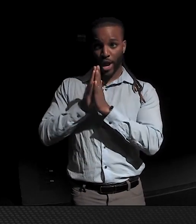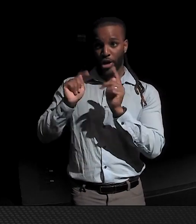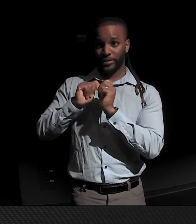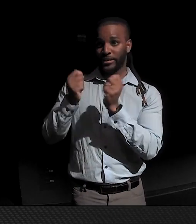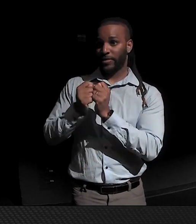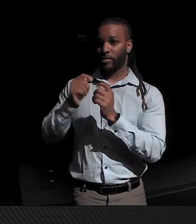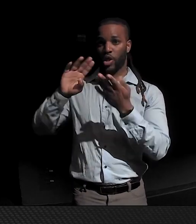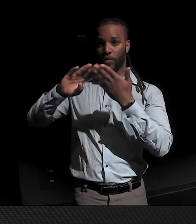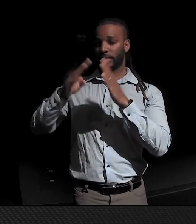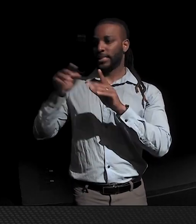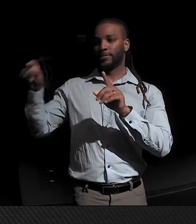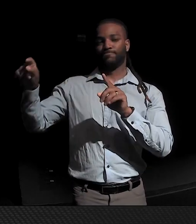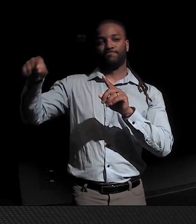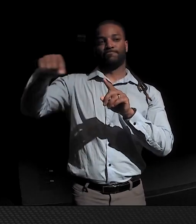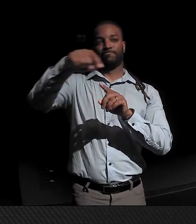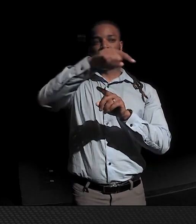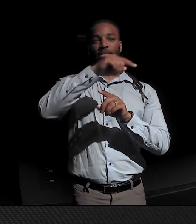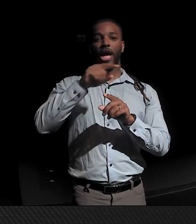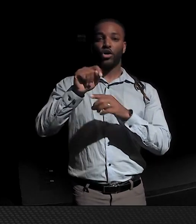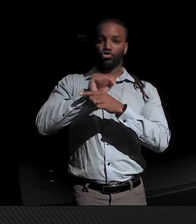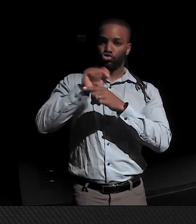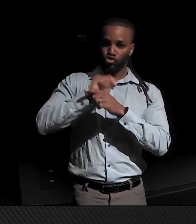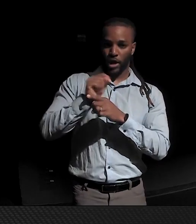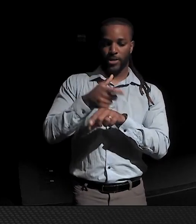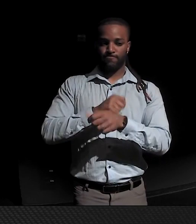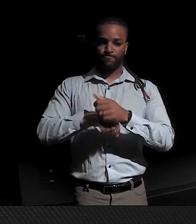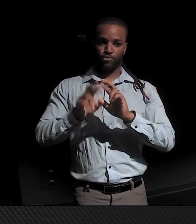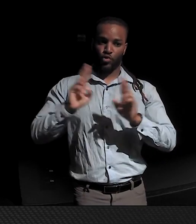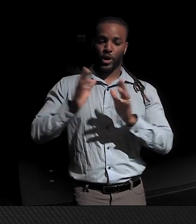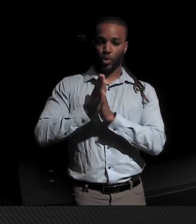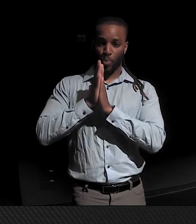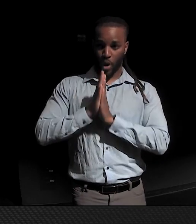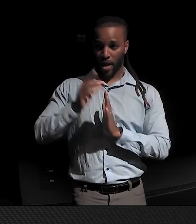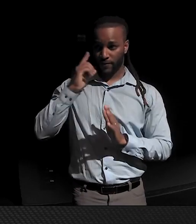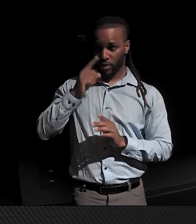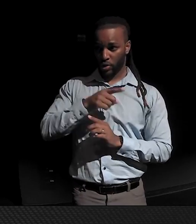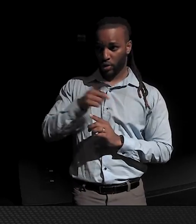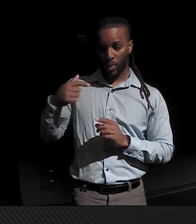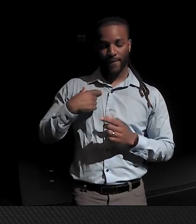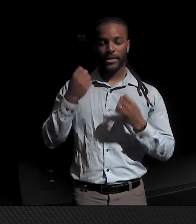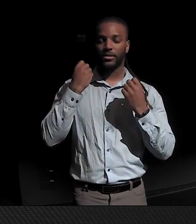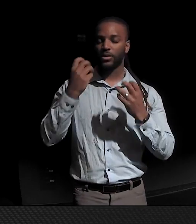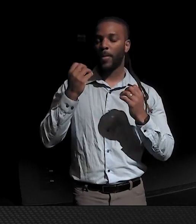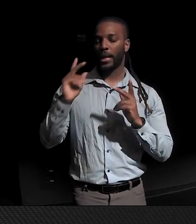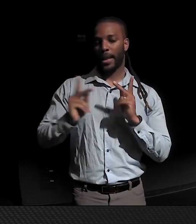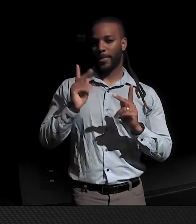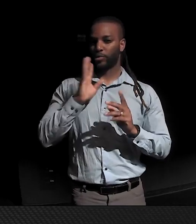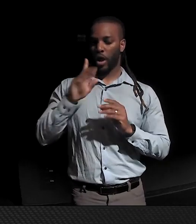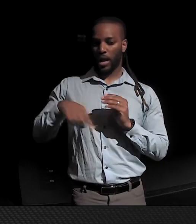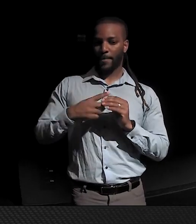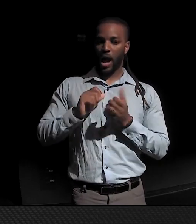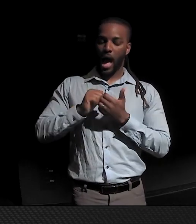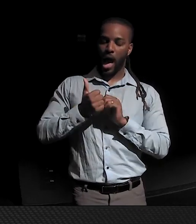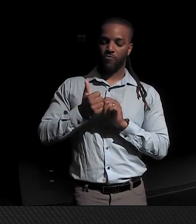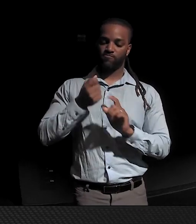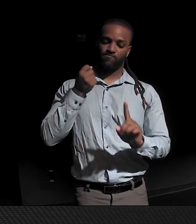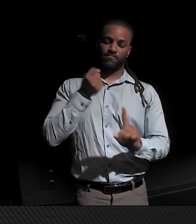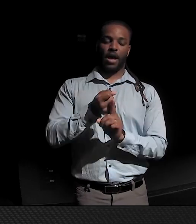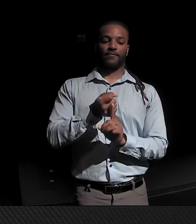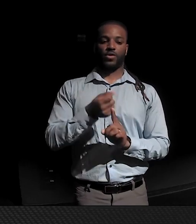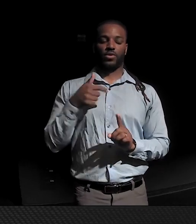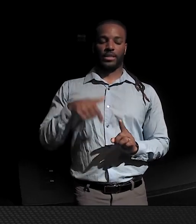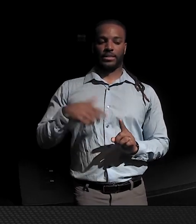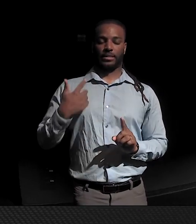the city who are trained and equipped to pray over you. And we have had so many people talk about how impactful